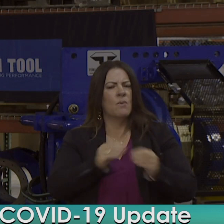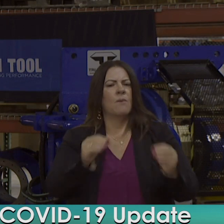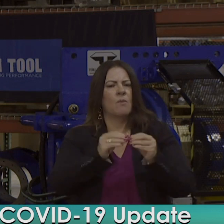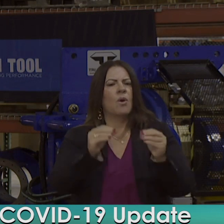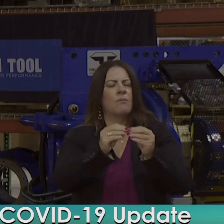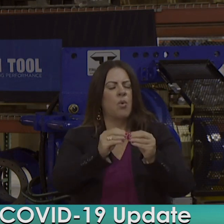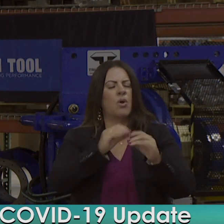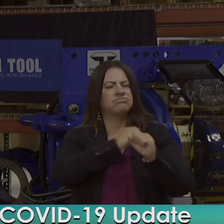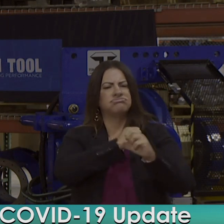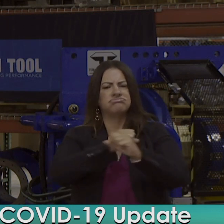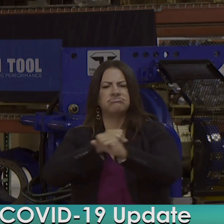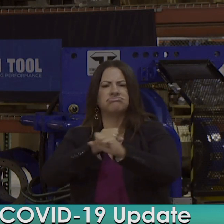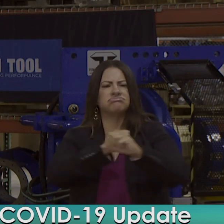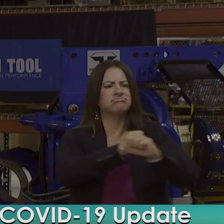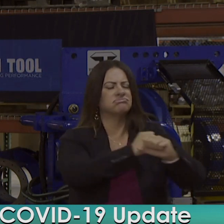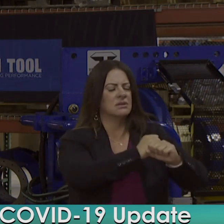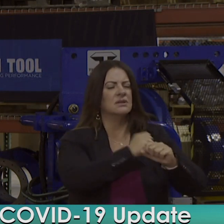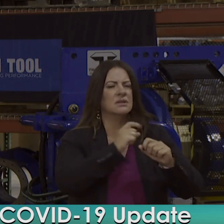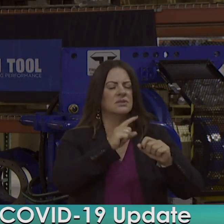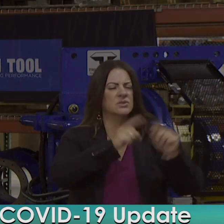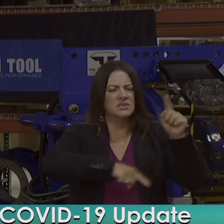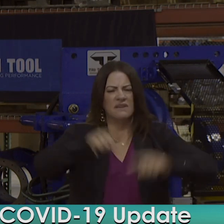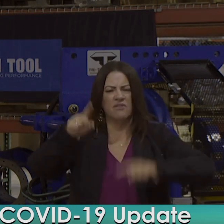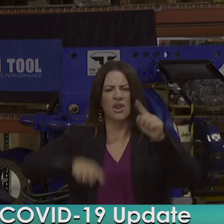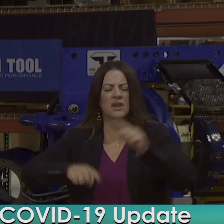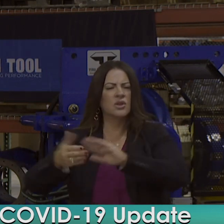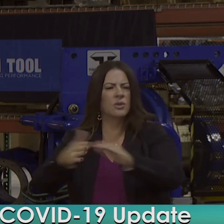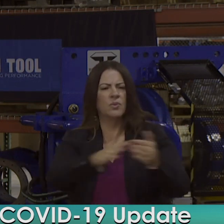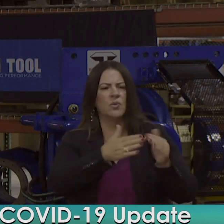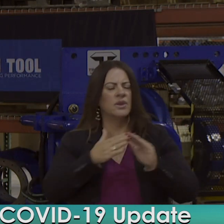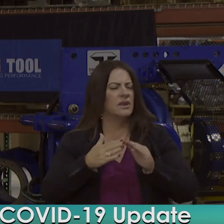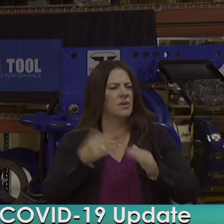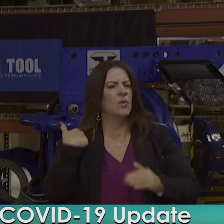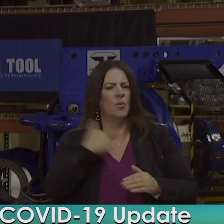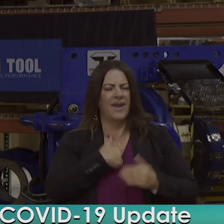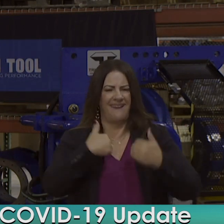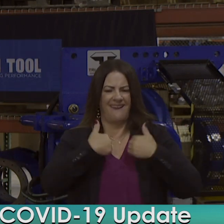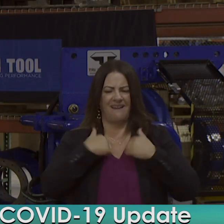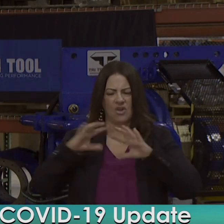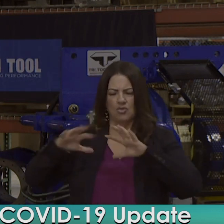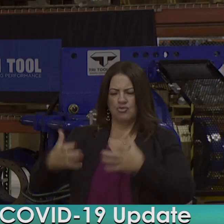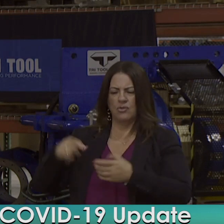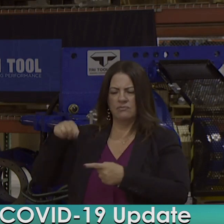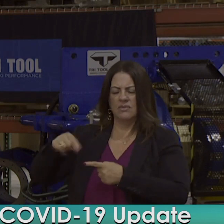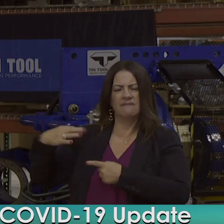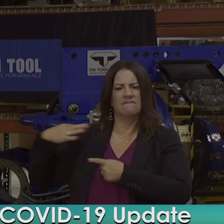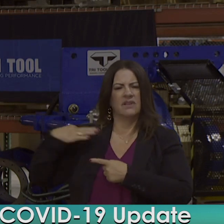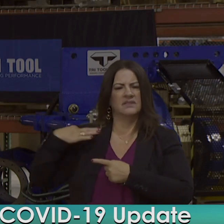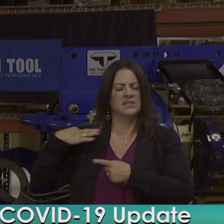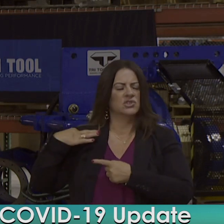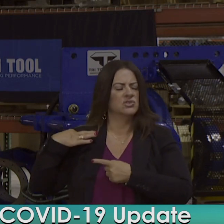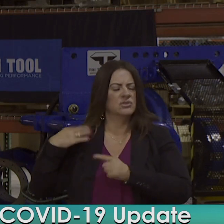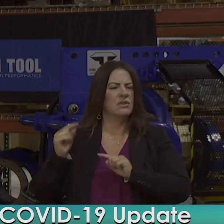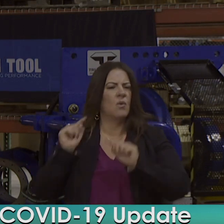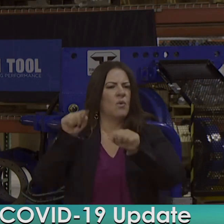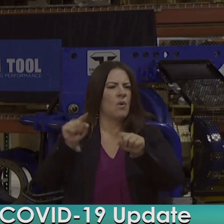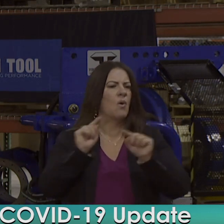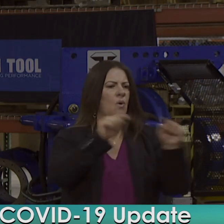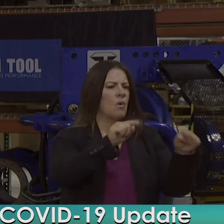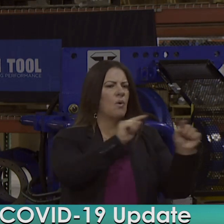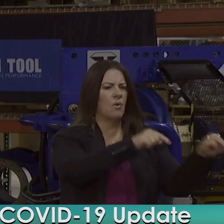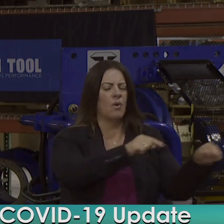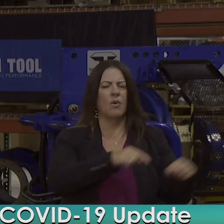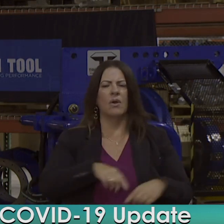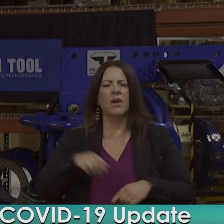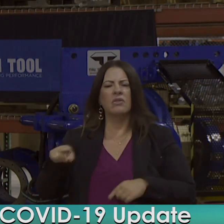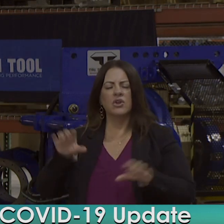efforts to reach out to diverse communities. We have a whole cohort of volunteers at the local level that are not just doing